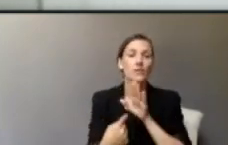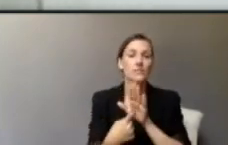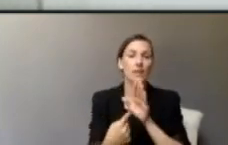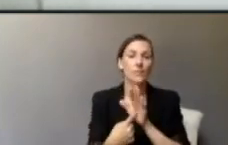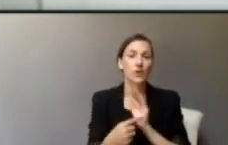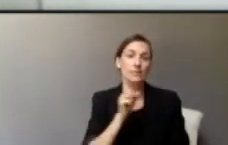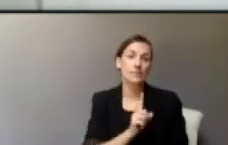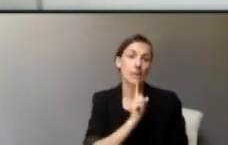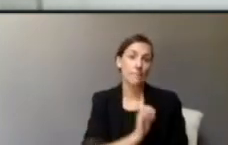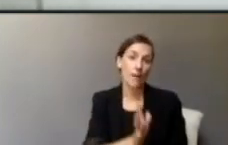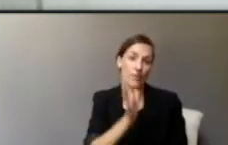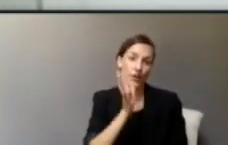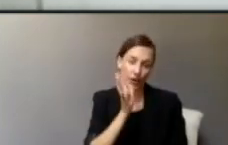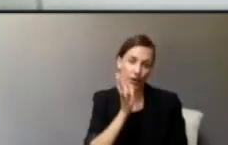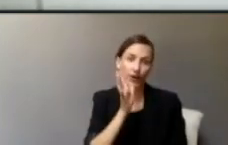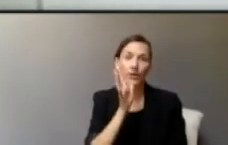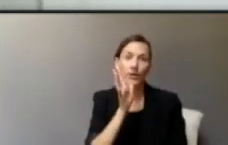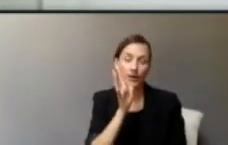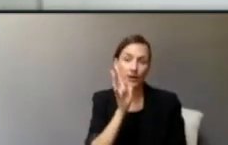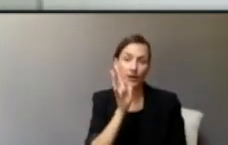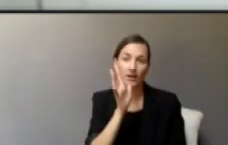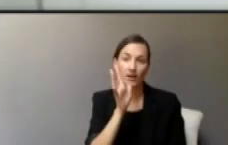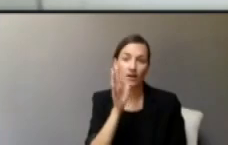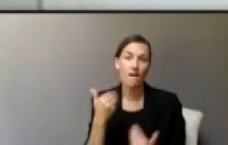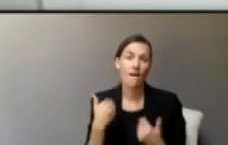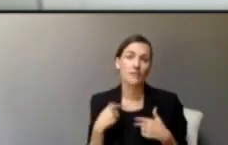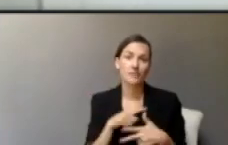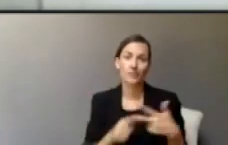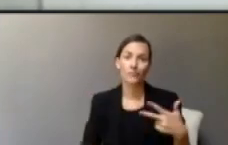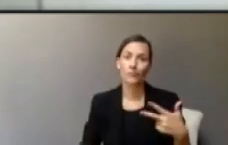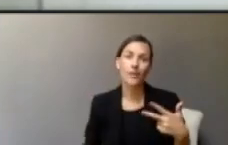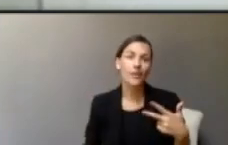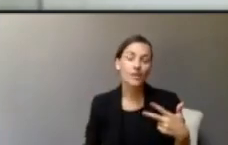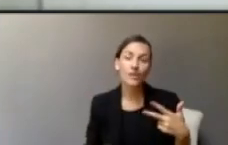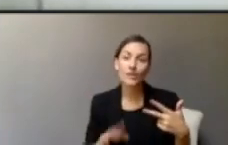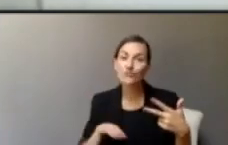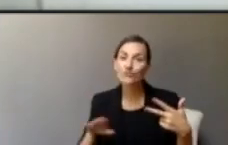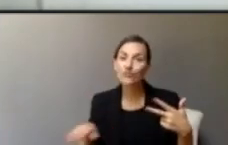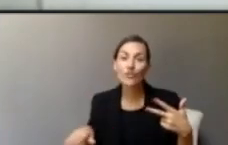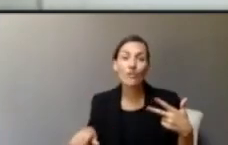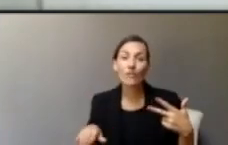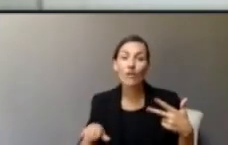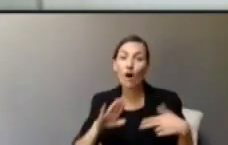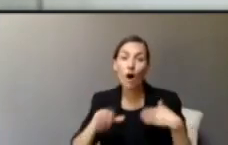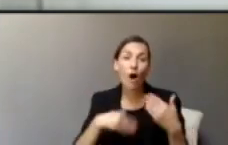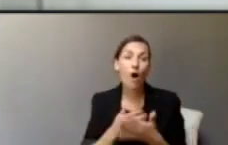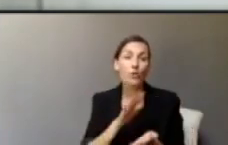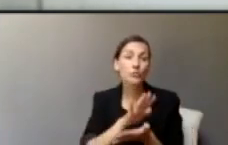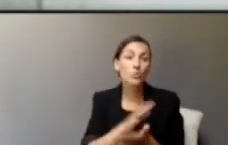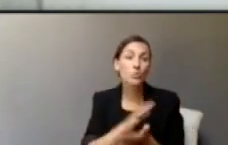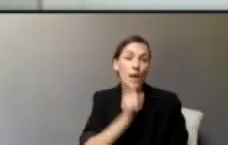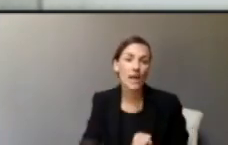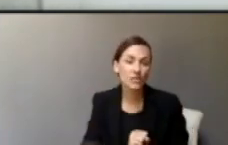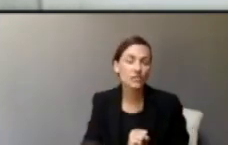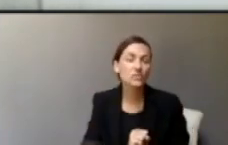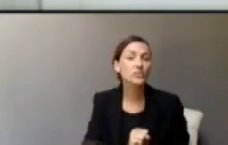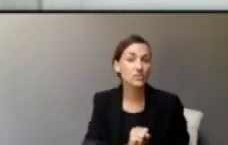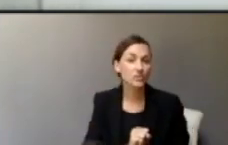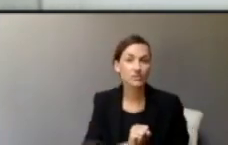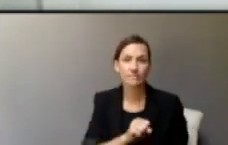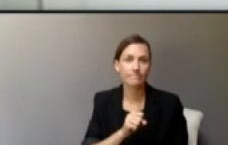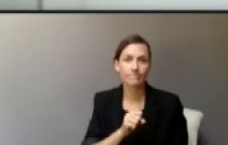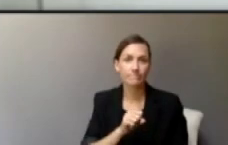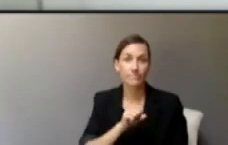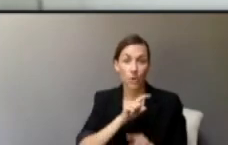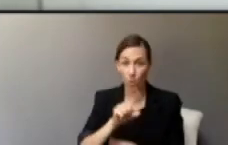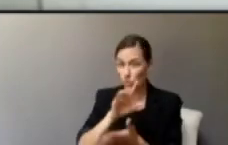mother who has 3 kids, they're all school age. The kids are not able to go to